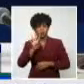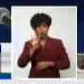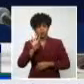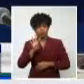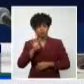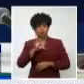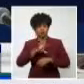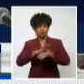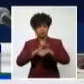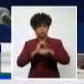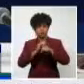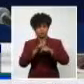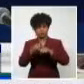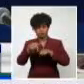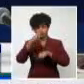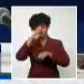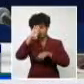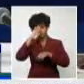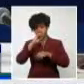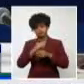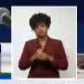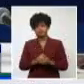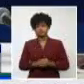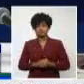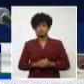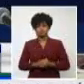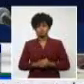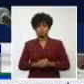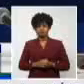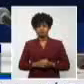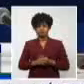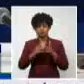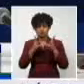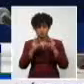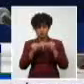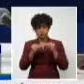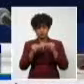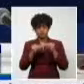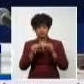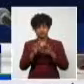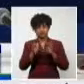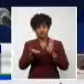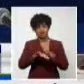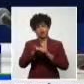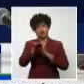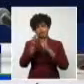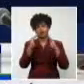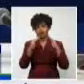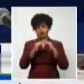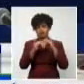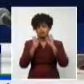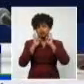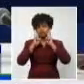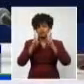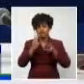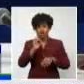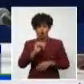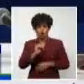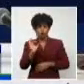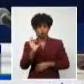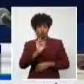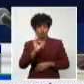1,804 who have been diagnosed, who have recovered, and who are either under